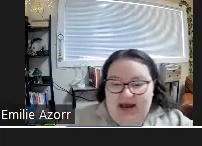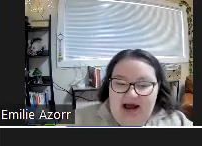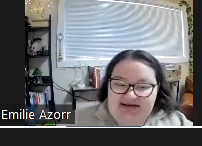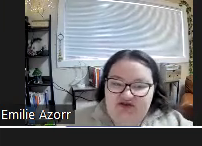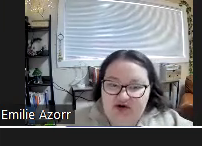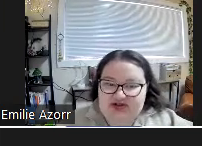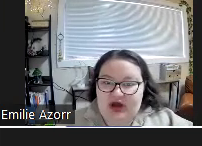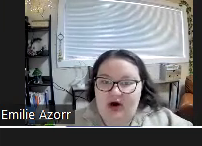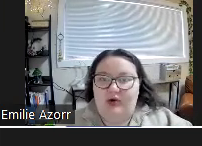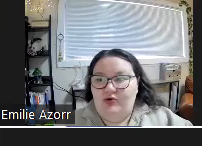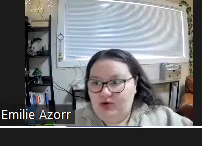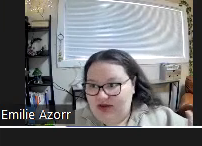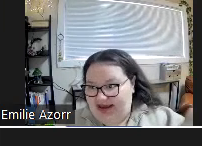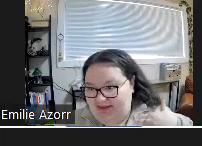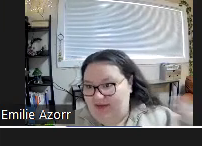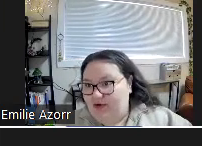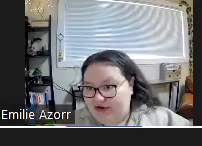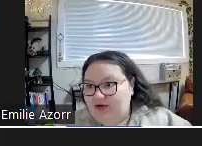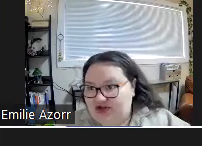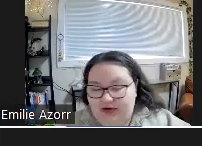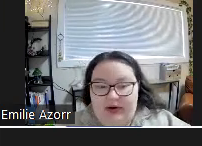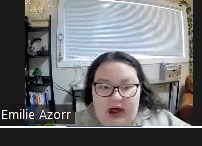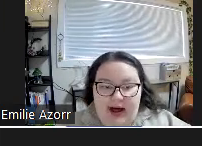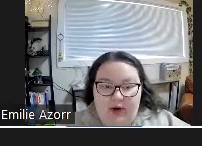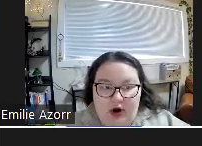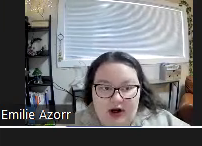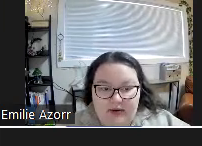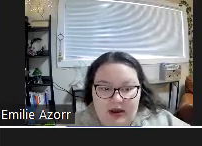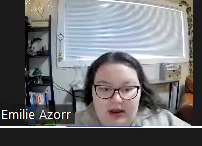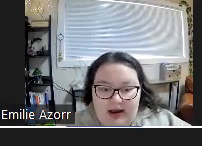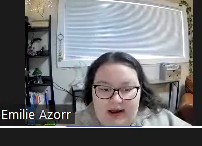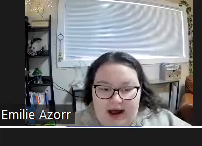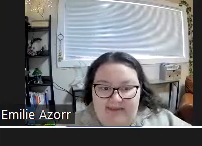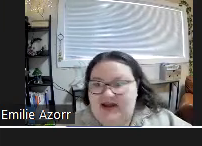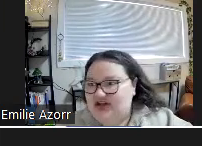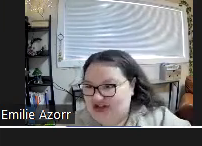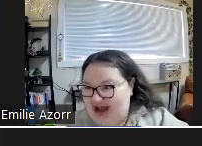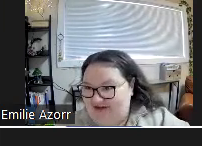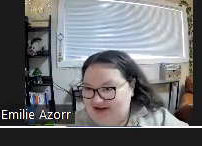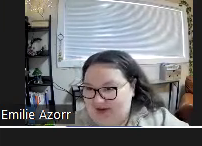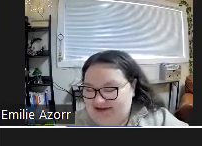things. So folks know who the key people to go to are, in addition to having this